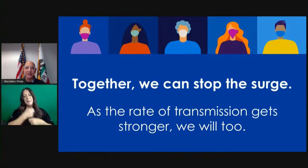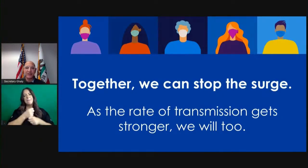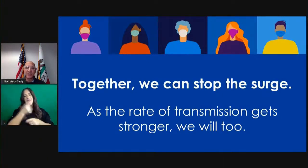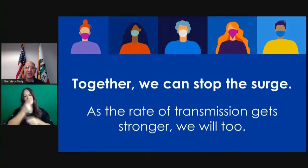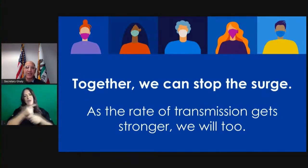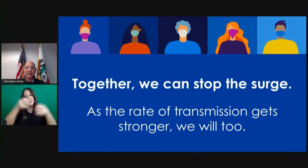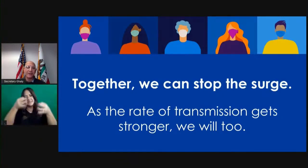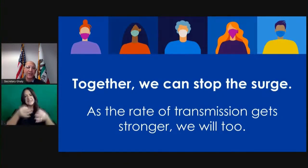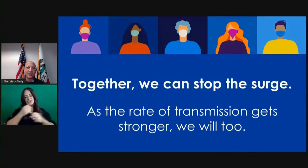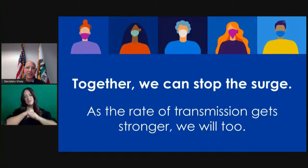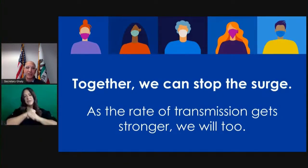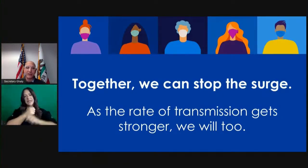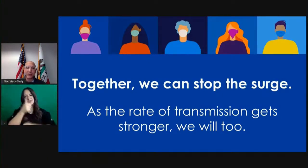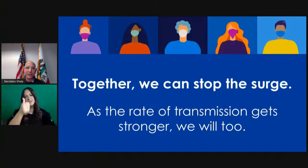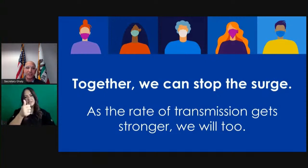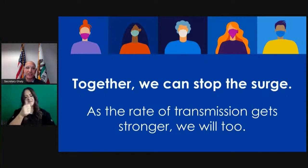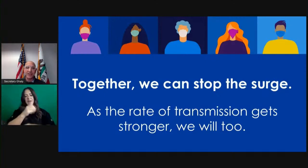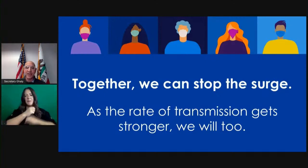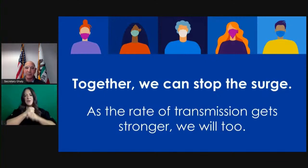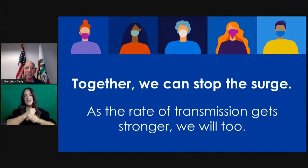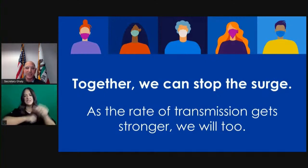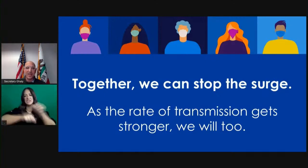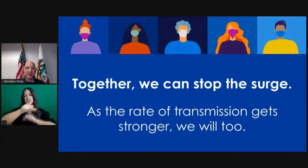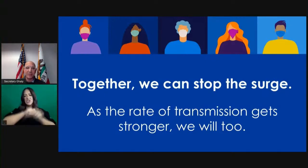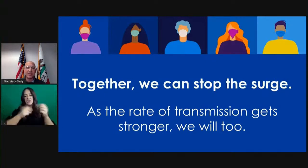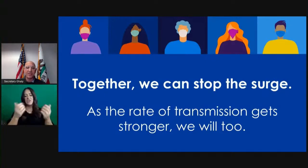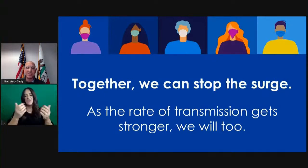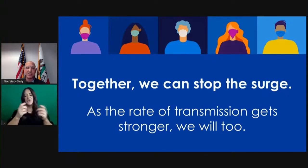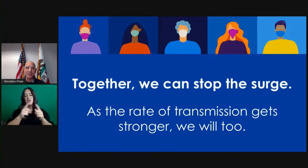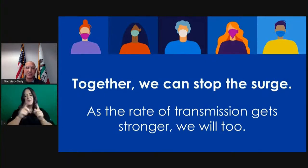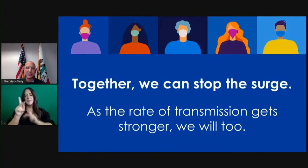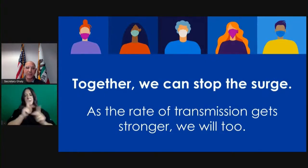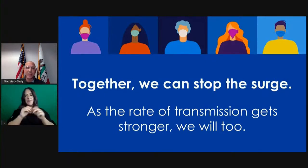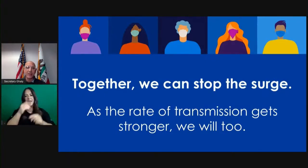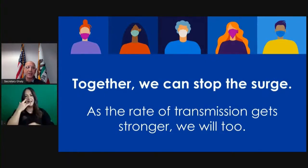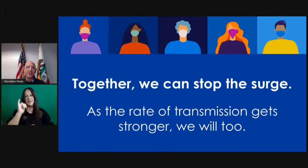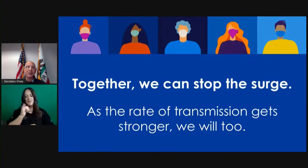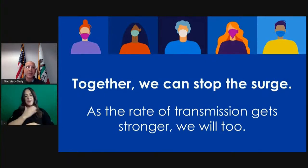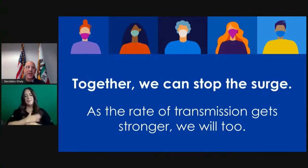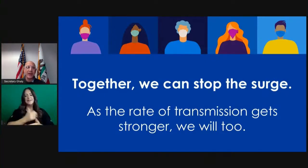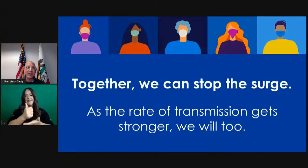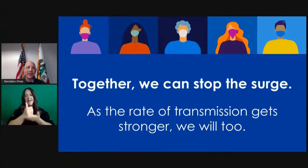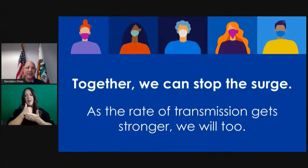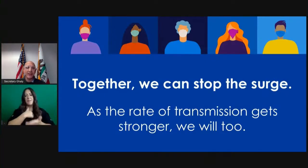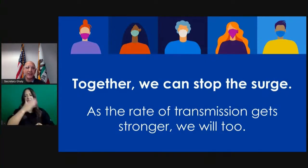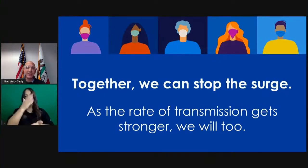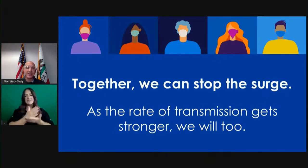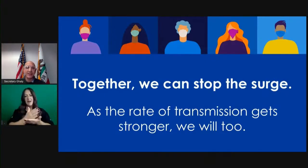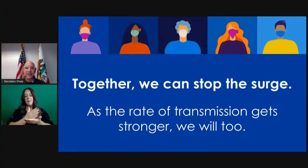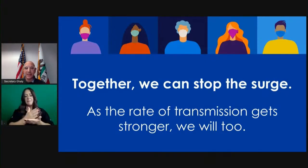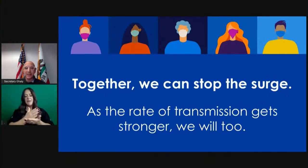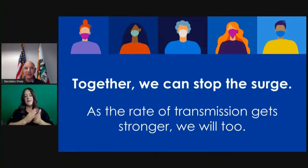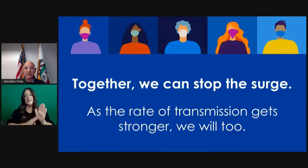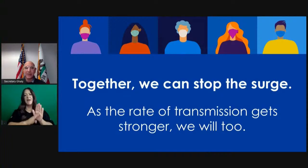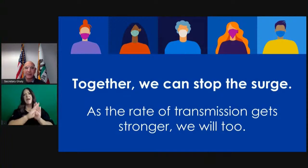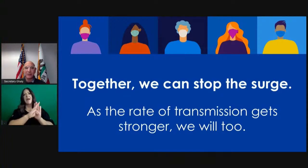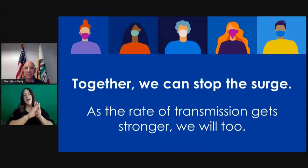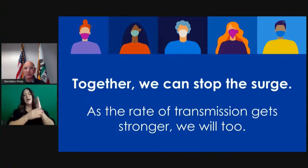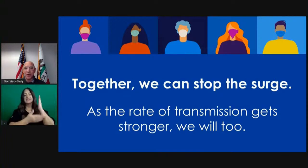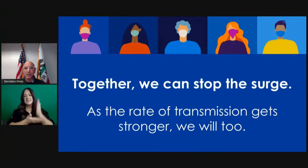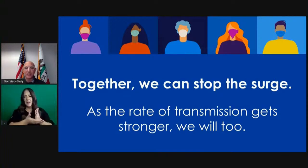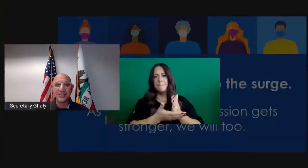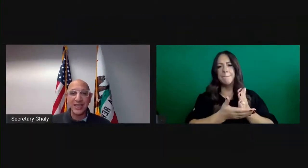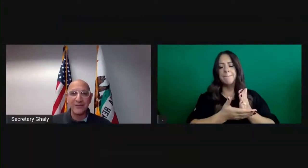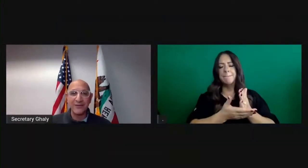yourself and your fellow Californians and help us stop this search. So with that, I'll end and just thank you